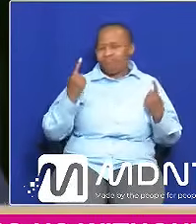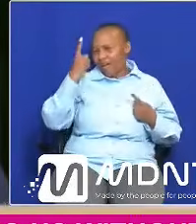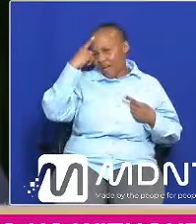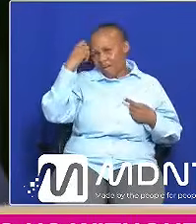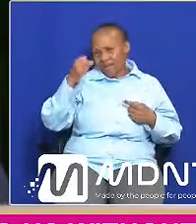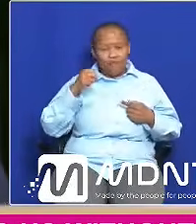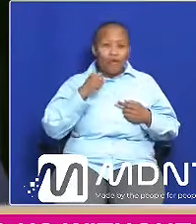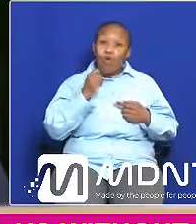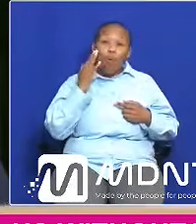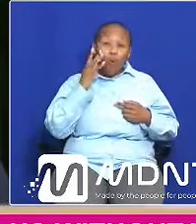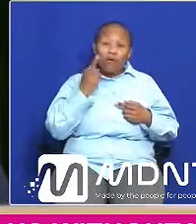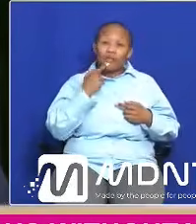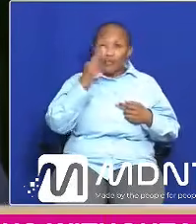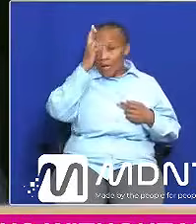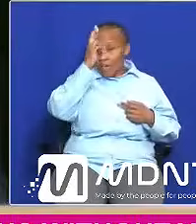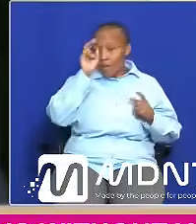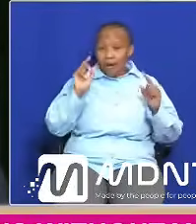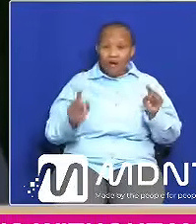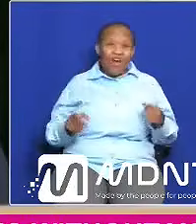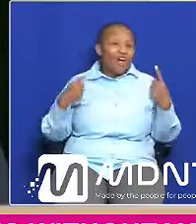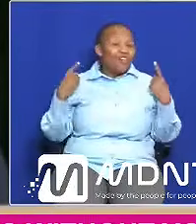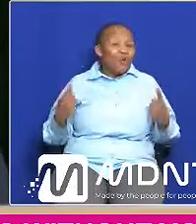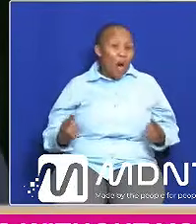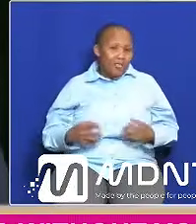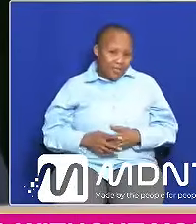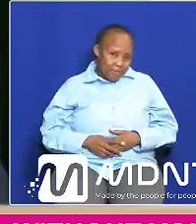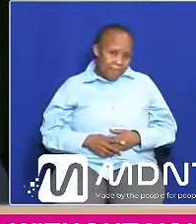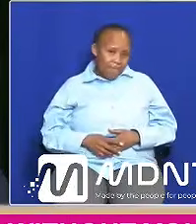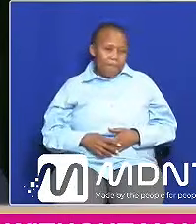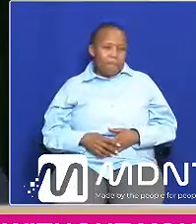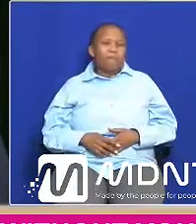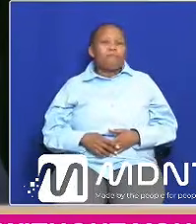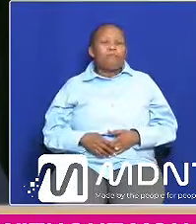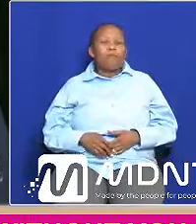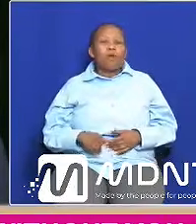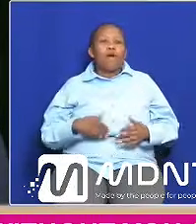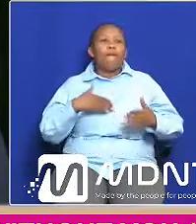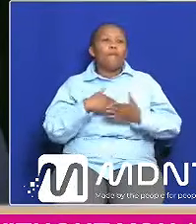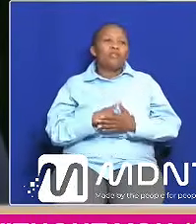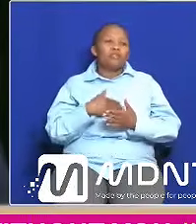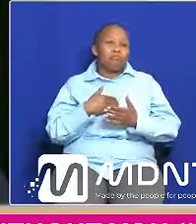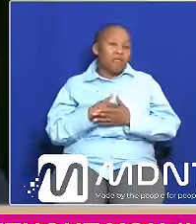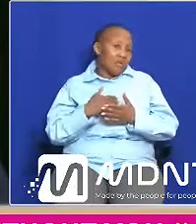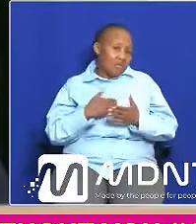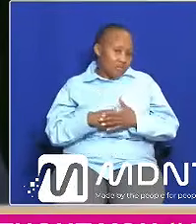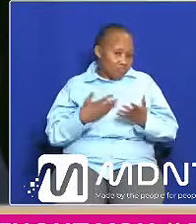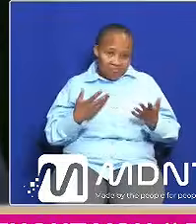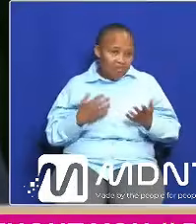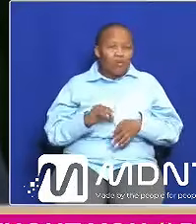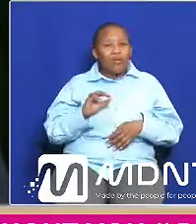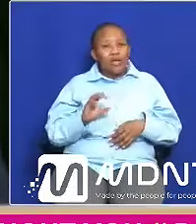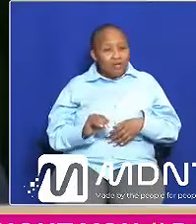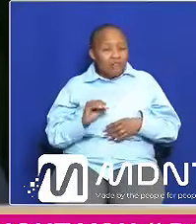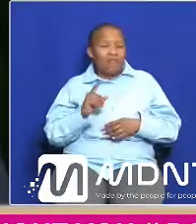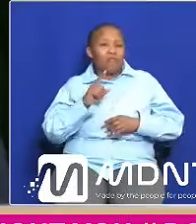It's one thing to offer possibilities. You say, well, we had these dealings and that dealings, maybe it's one of them, but to sit there and say,